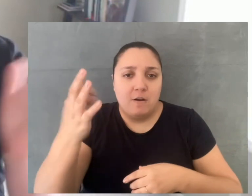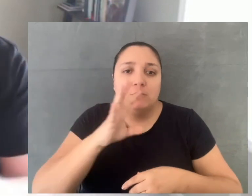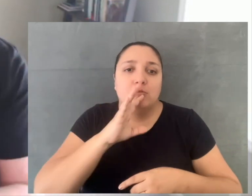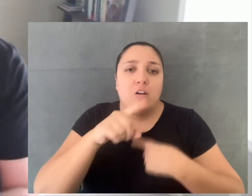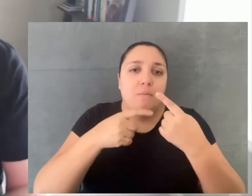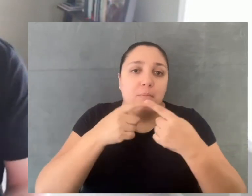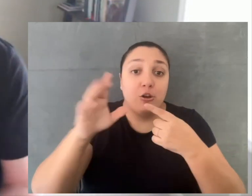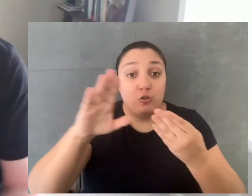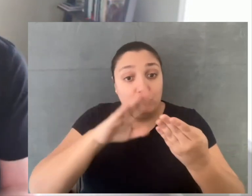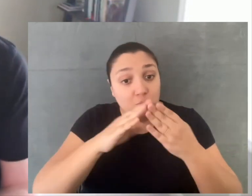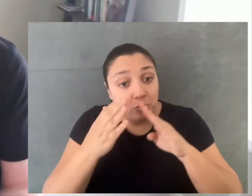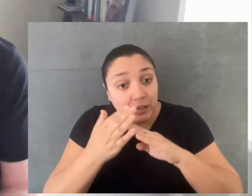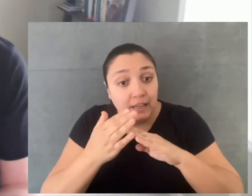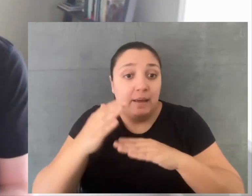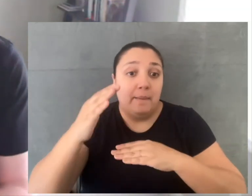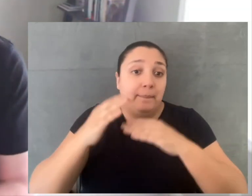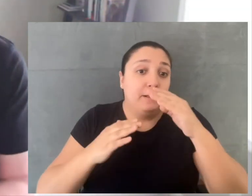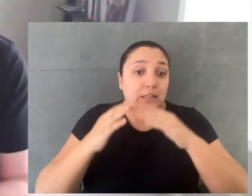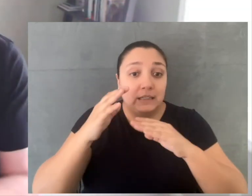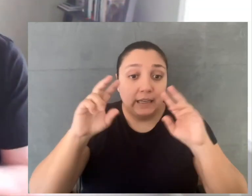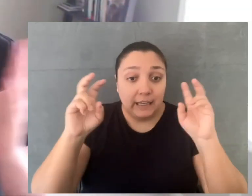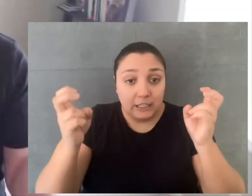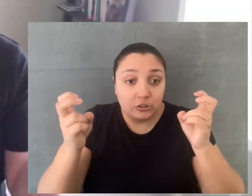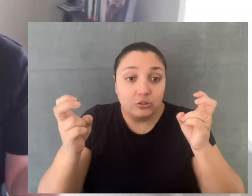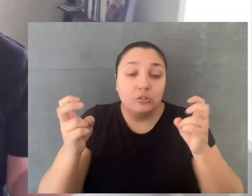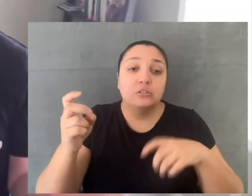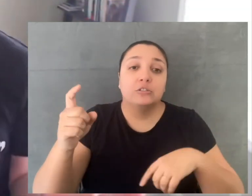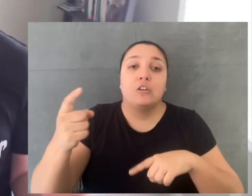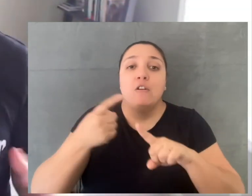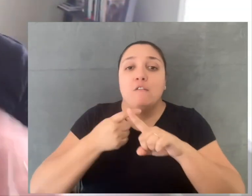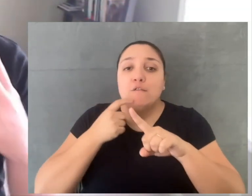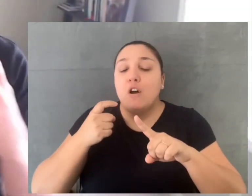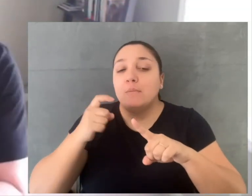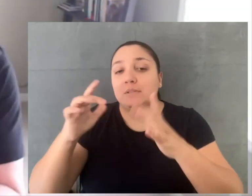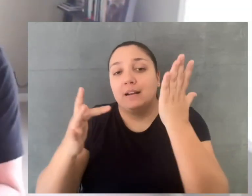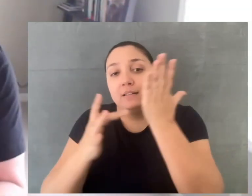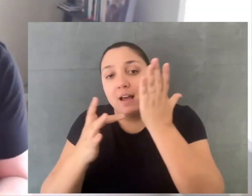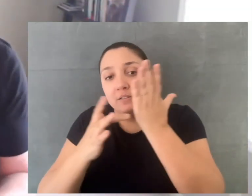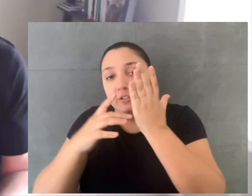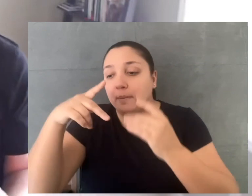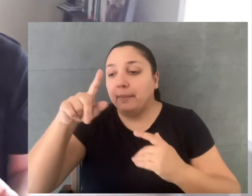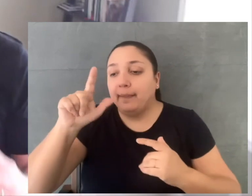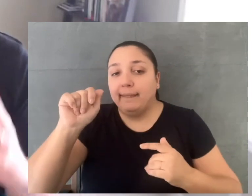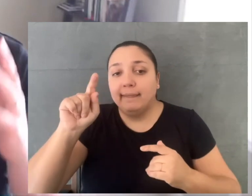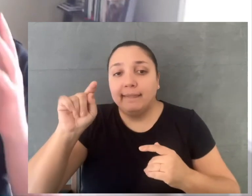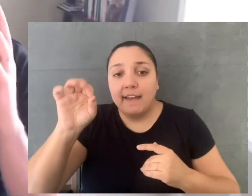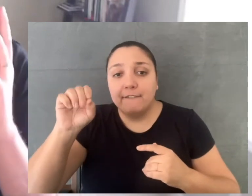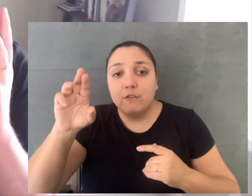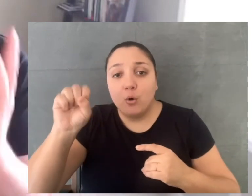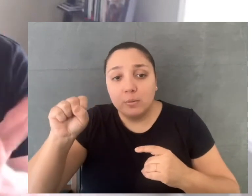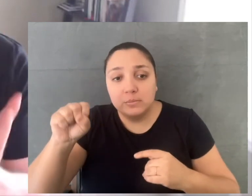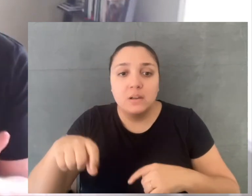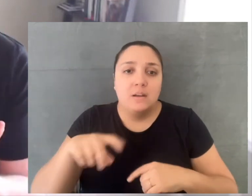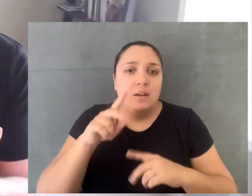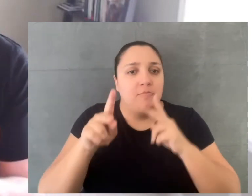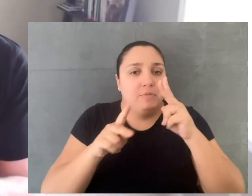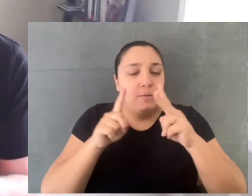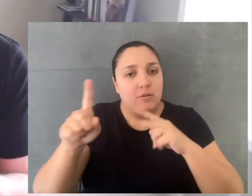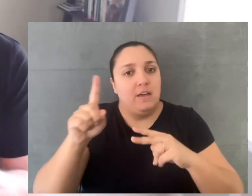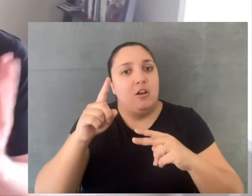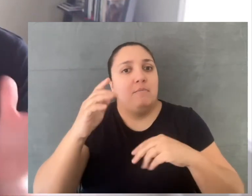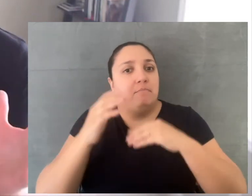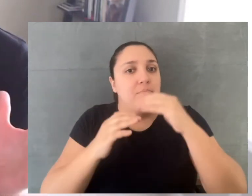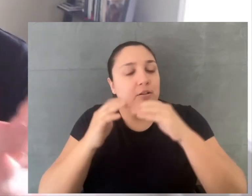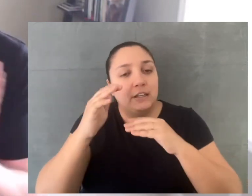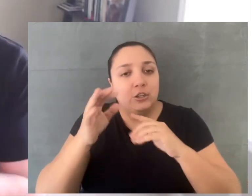community building issues, anything from technology platforms to the social side of it, to people that are building unique and interesting